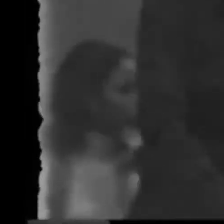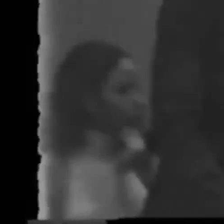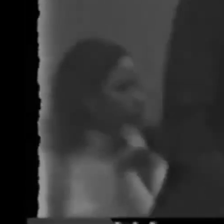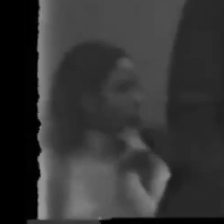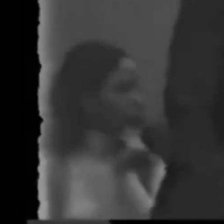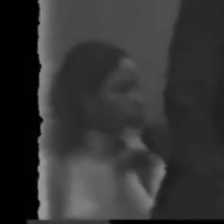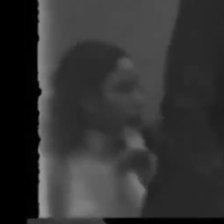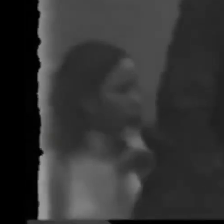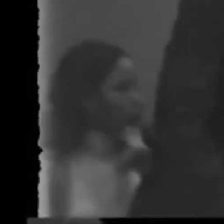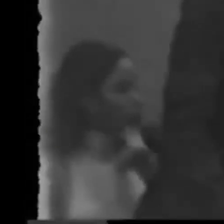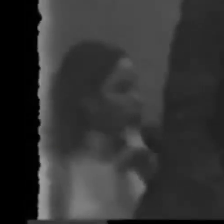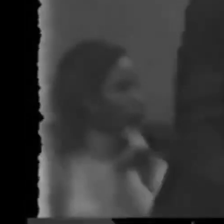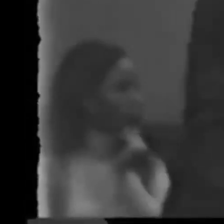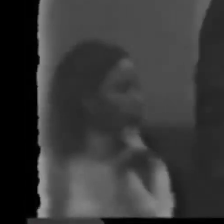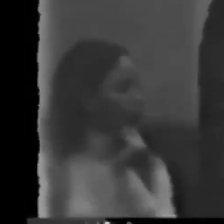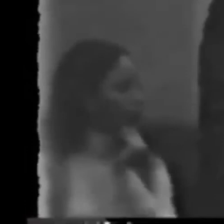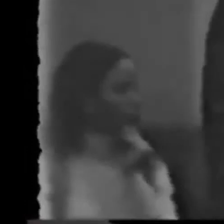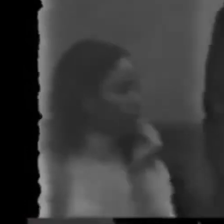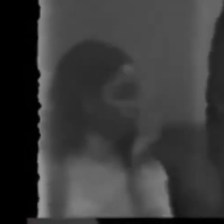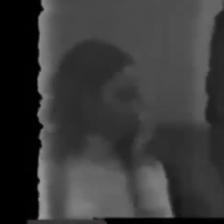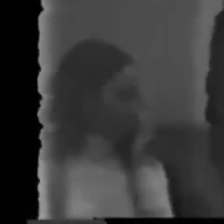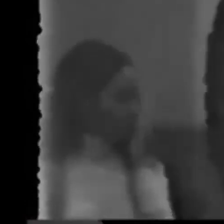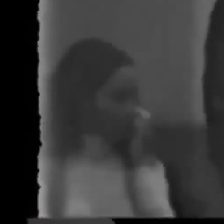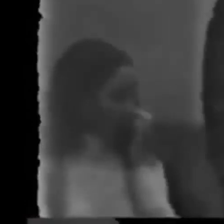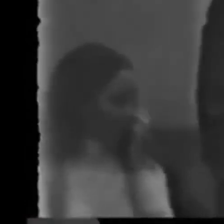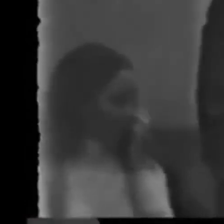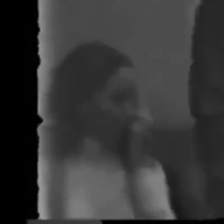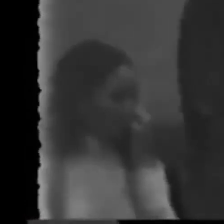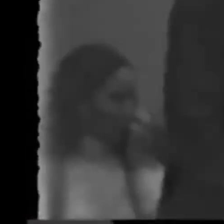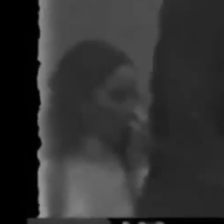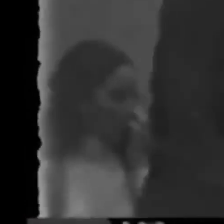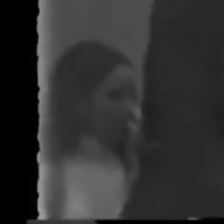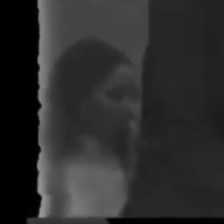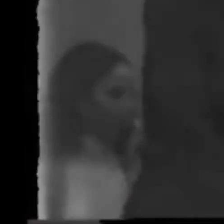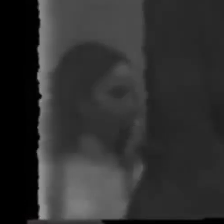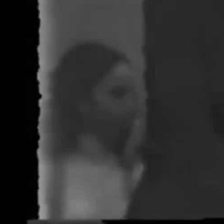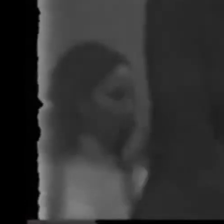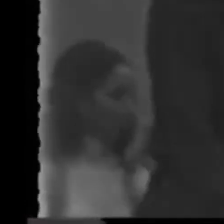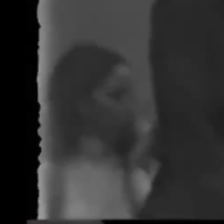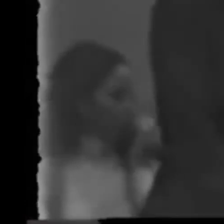The eyes of thousands of people throughout the world were focused on his court-martial.